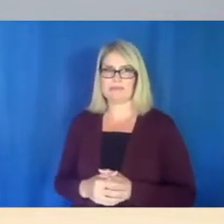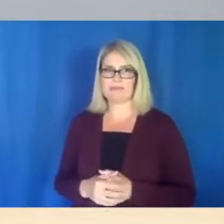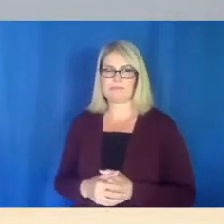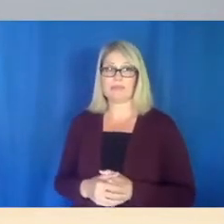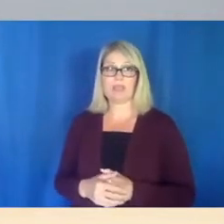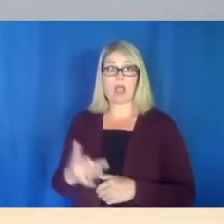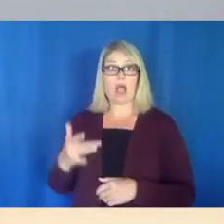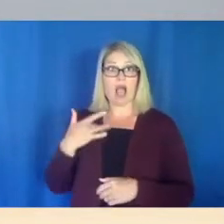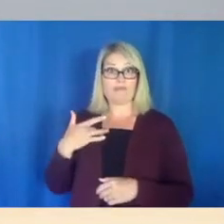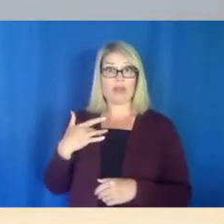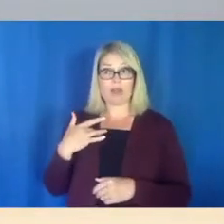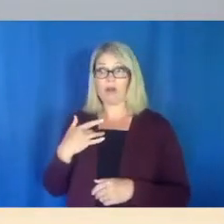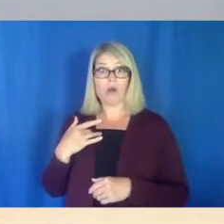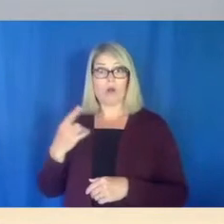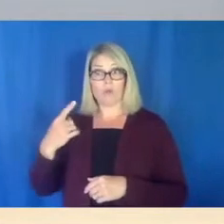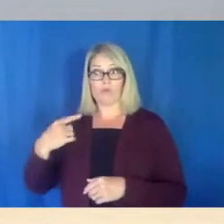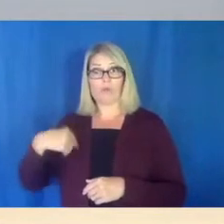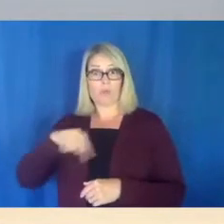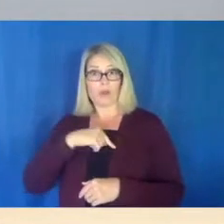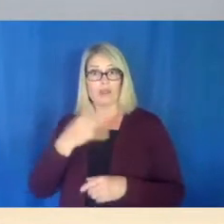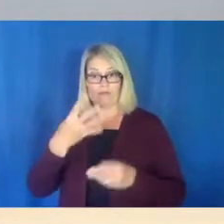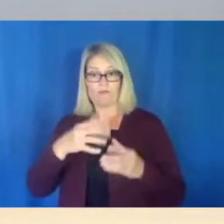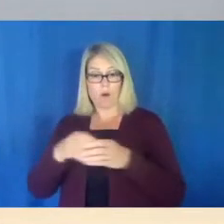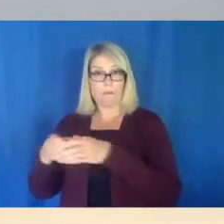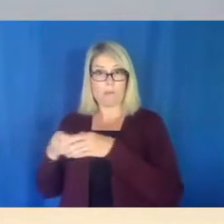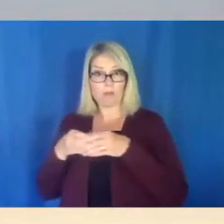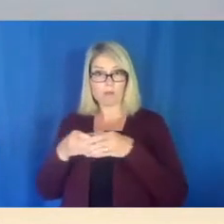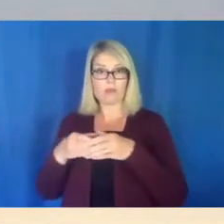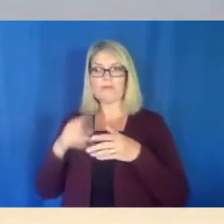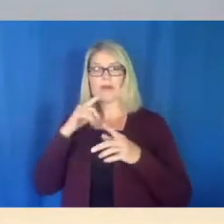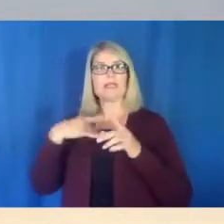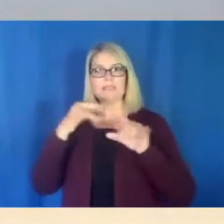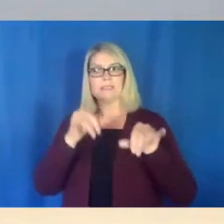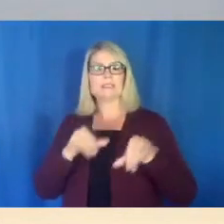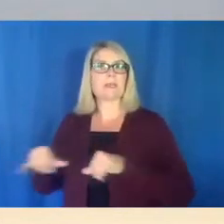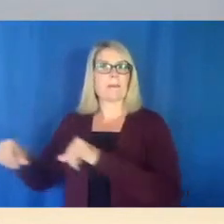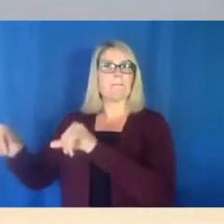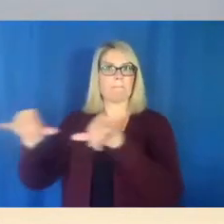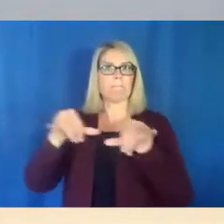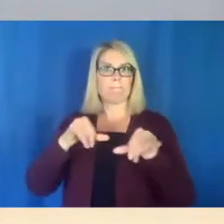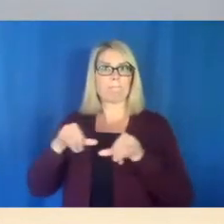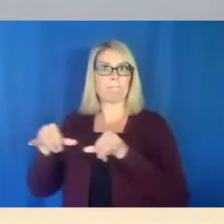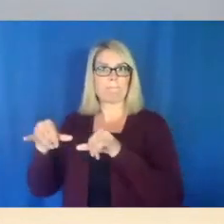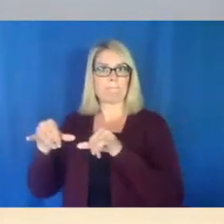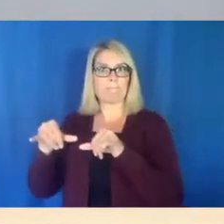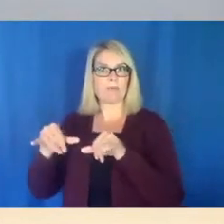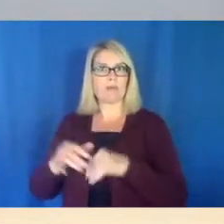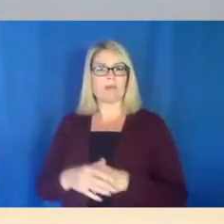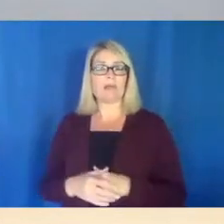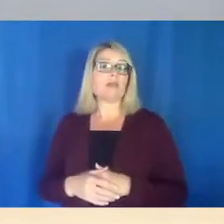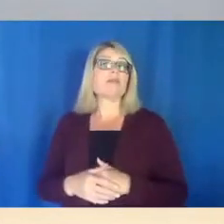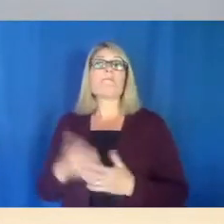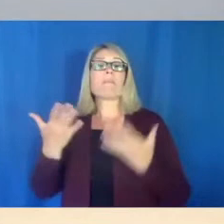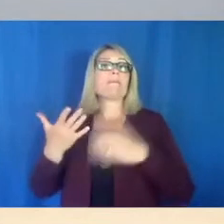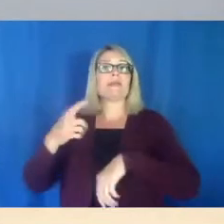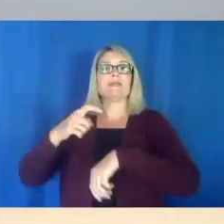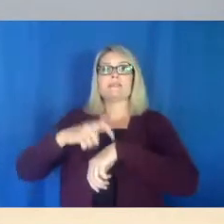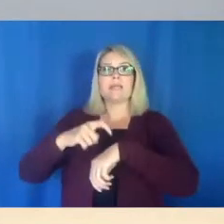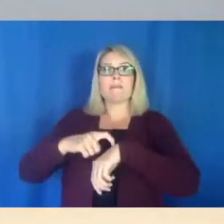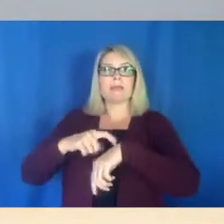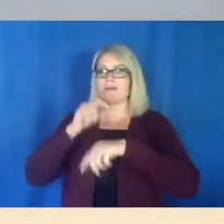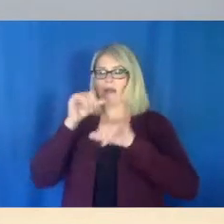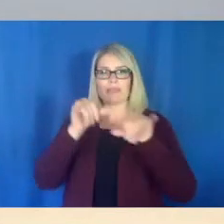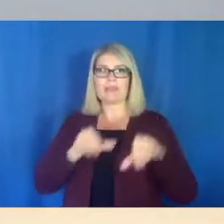actually all moving towards a fairly common place here, and the timing hasn't been always the same. But